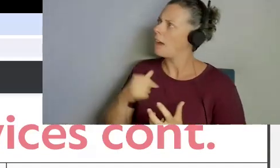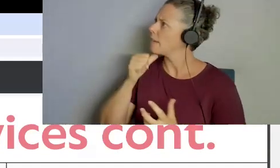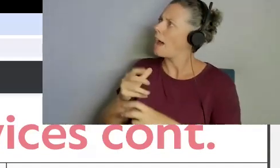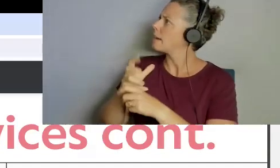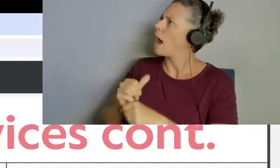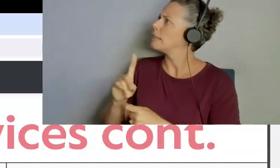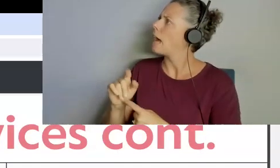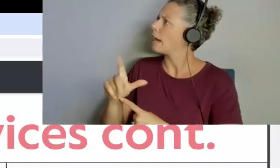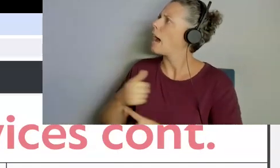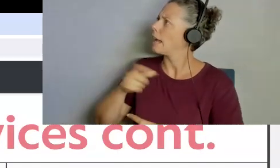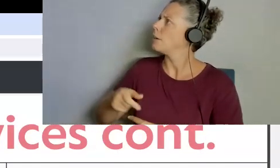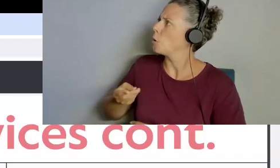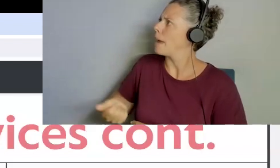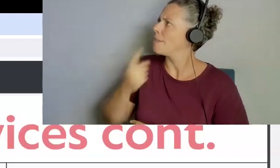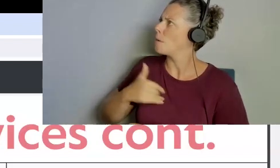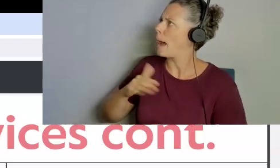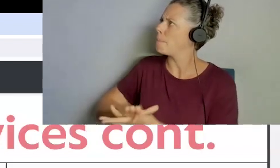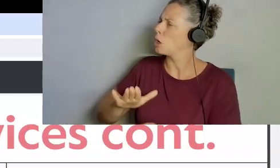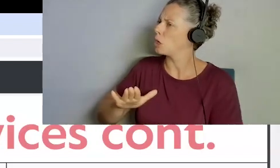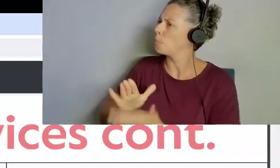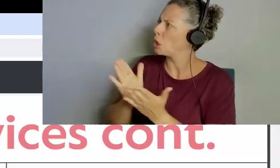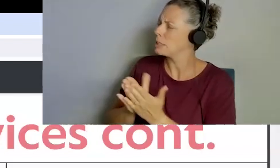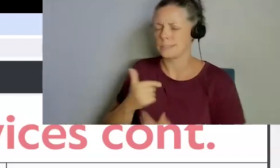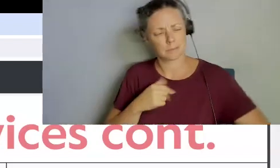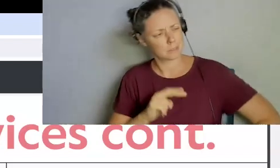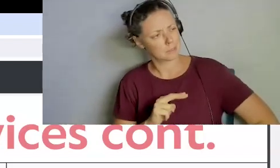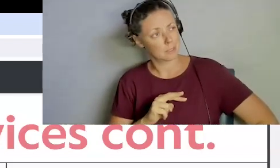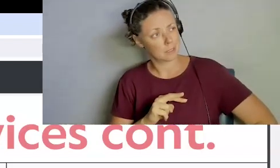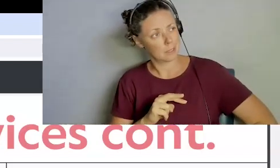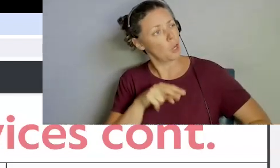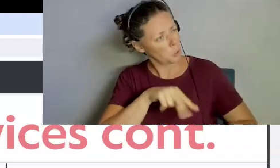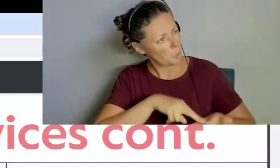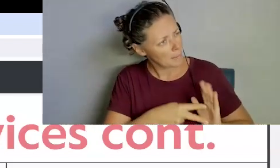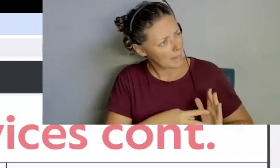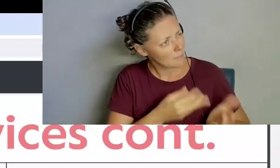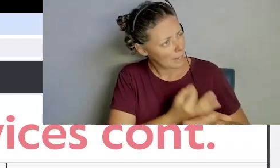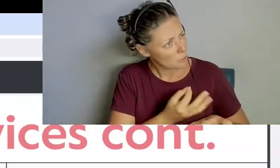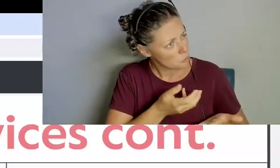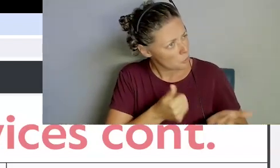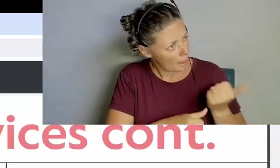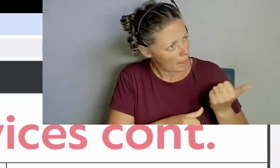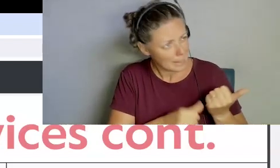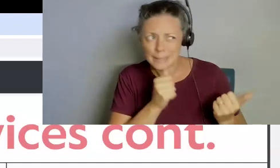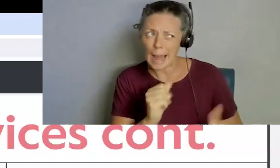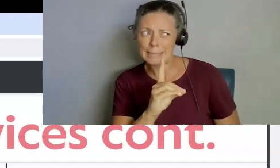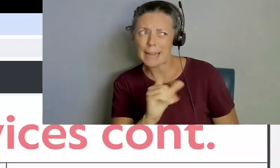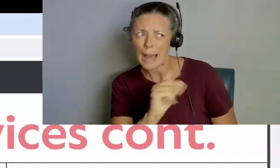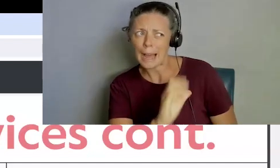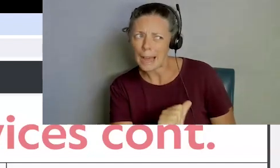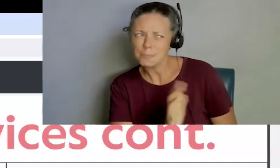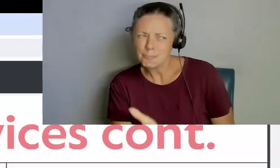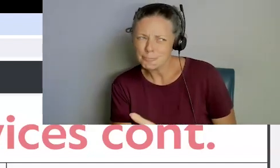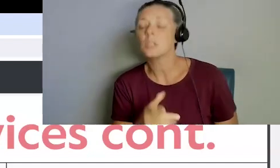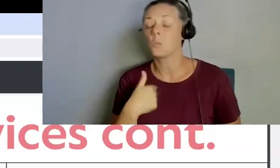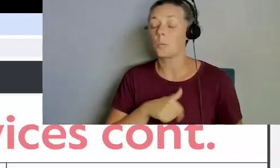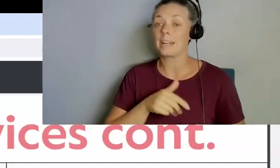like, do you mean your Dream Act, your financial aid? So we always have to be reminding the students to use the proper